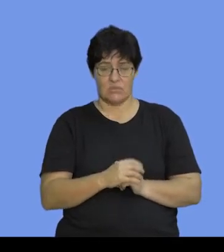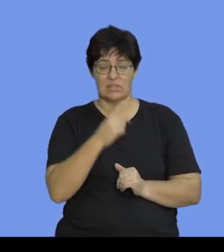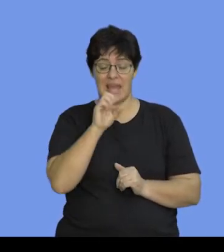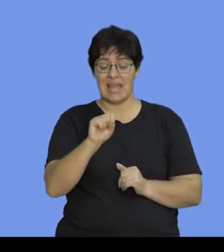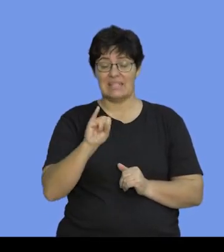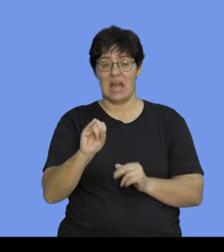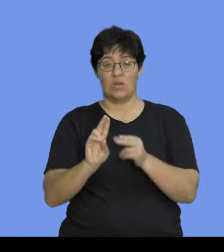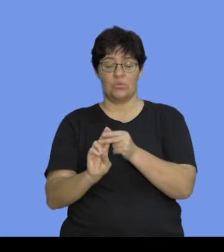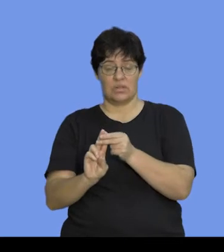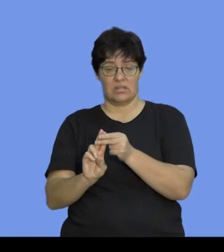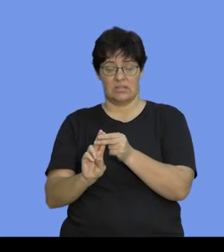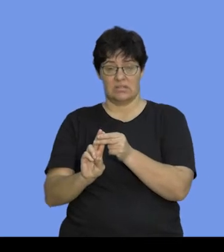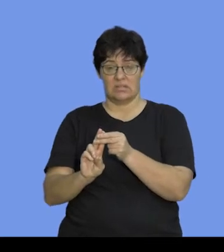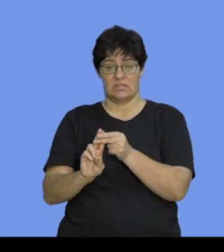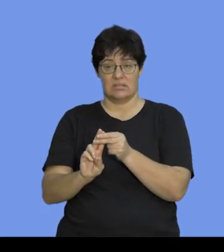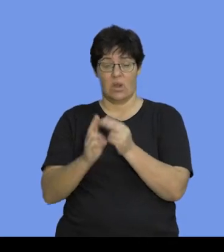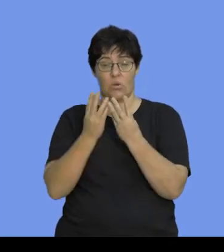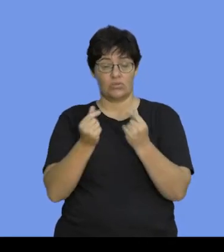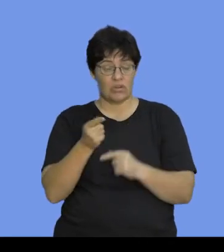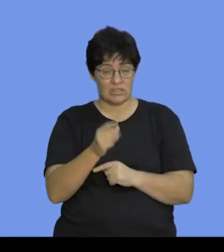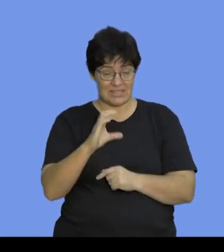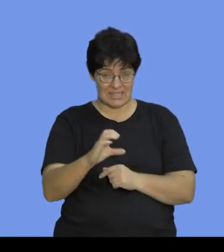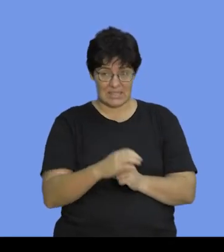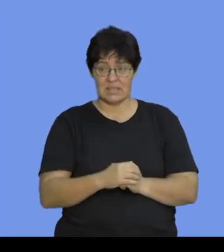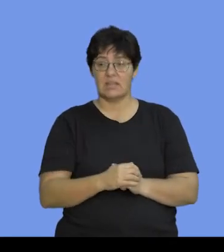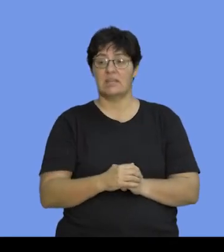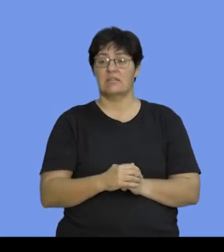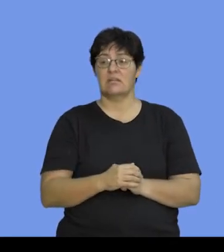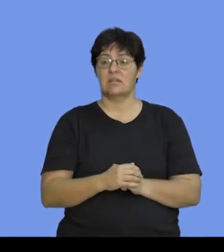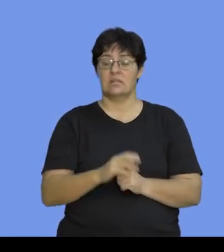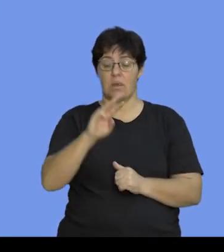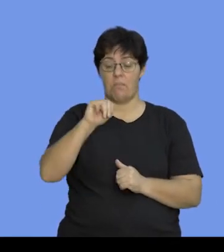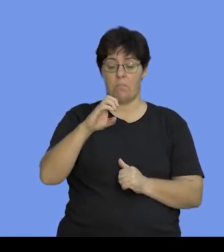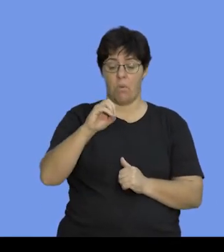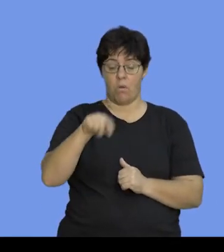SI unit of concentration is mole per cubic